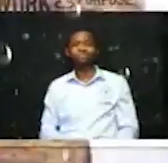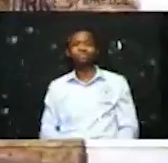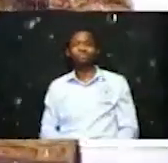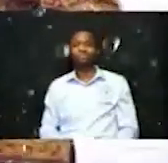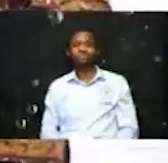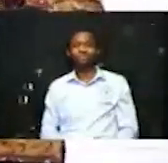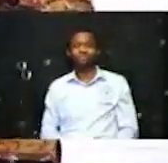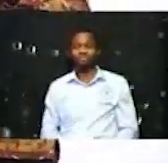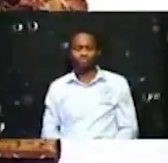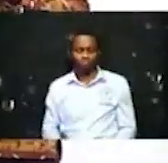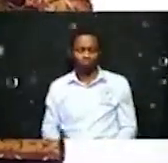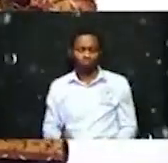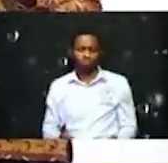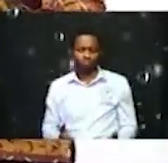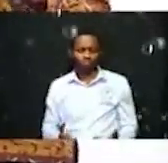carry yourself